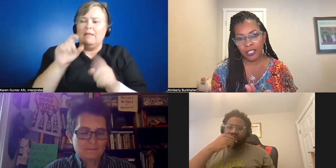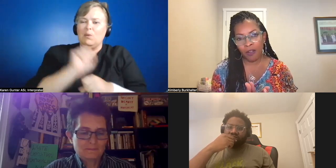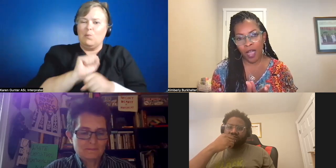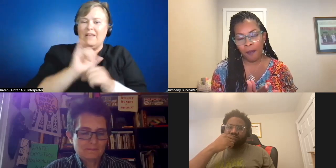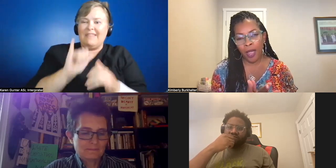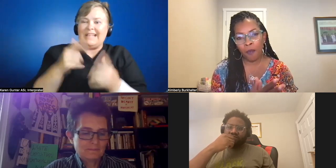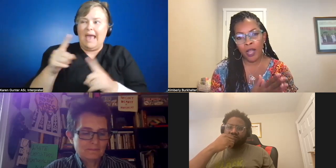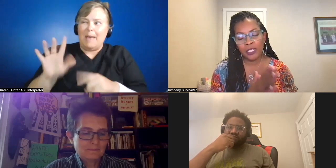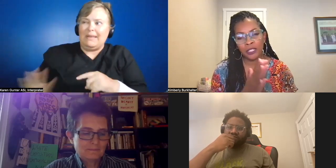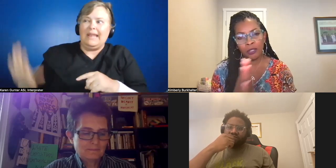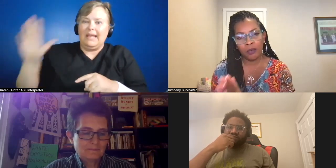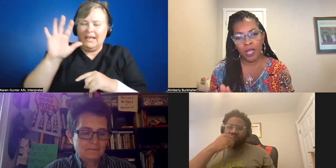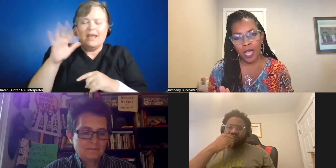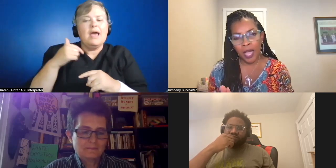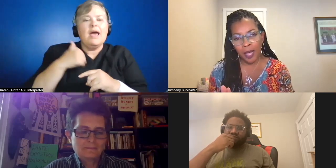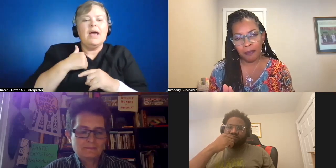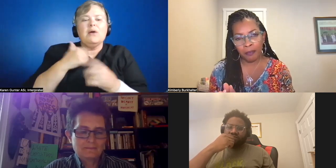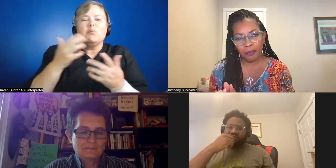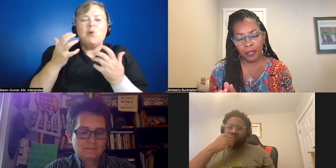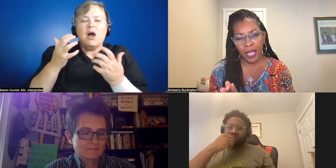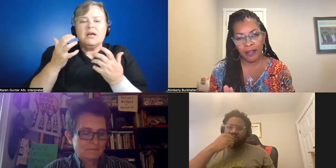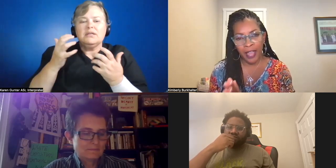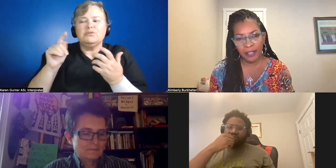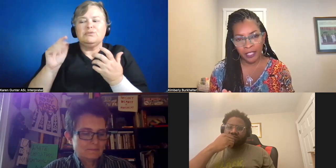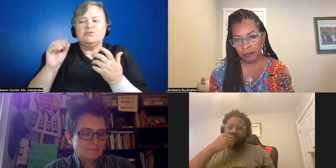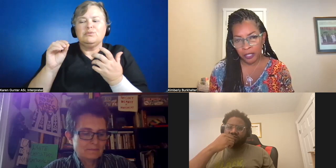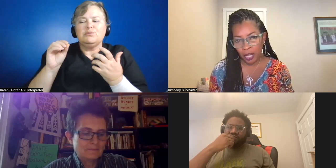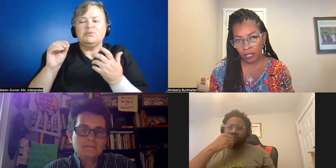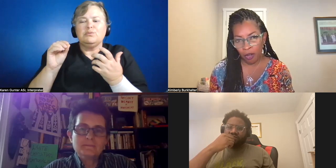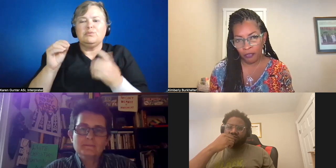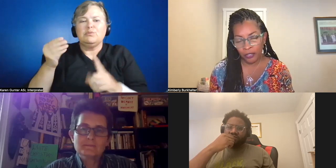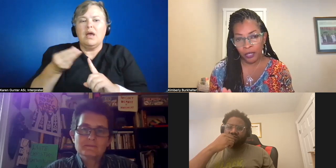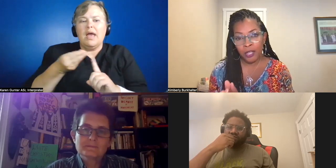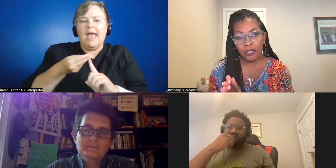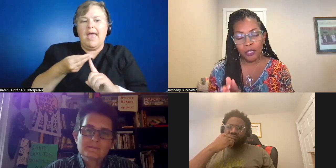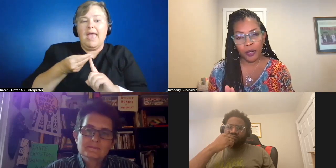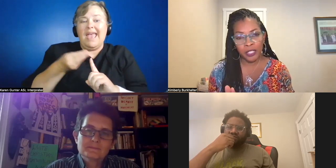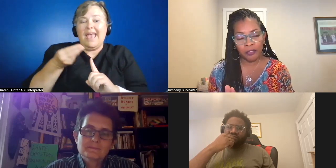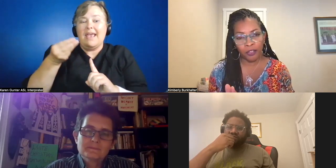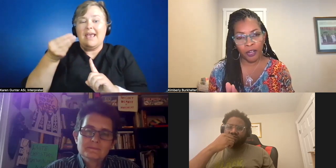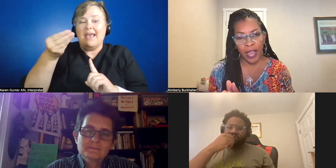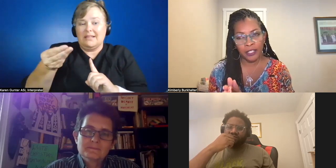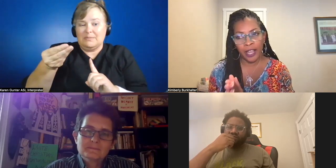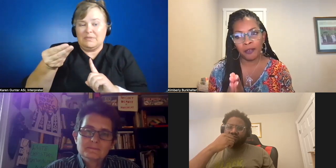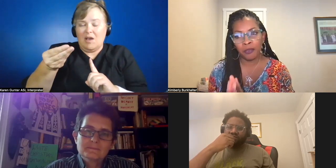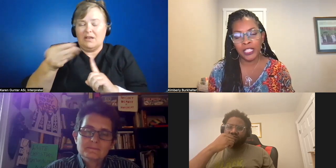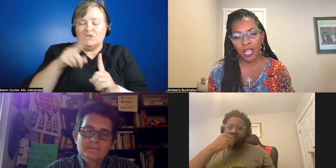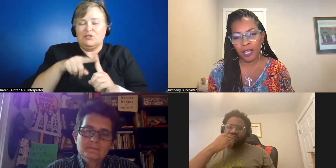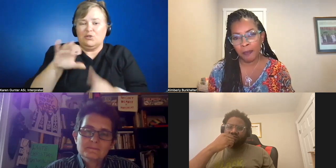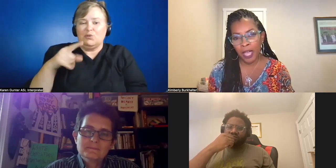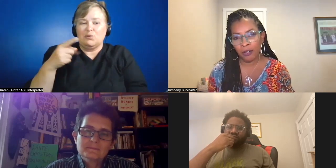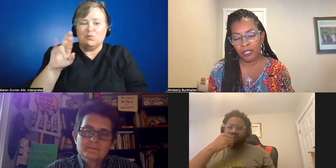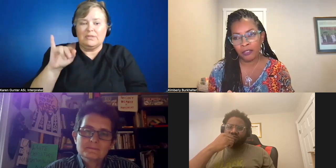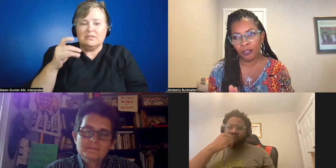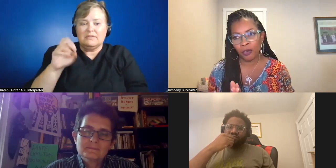And so I want to kind of hand this baton over to Christopher and really